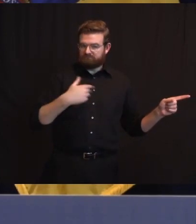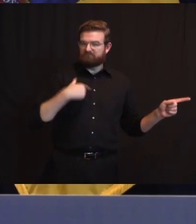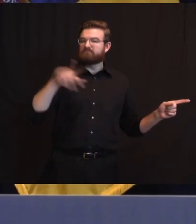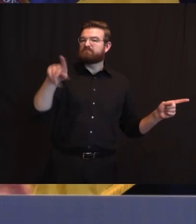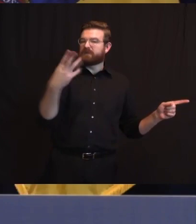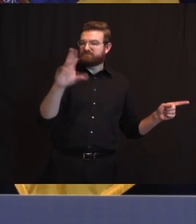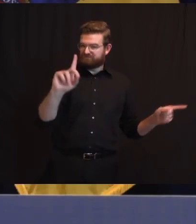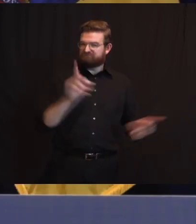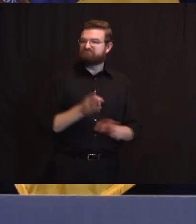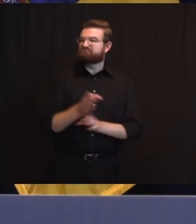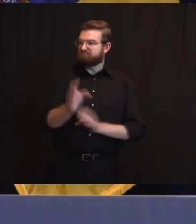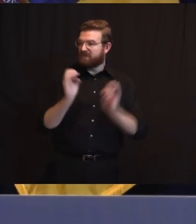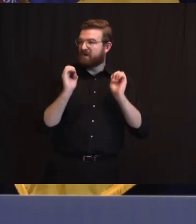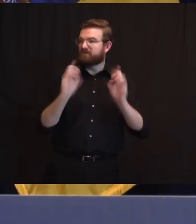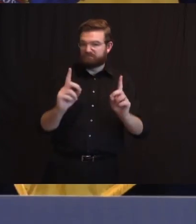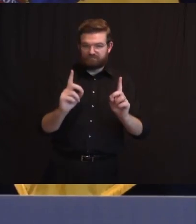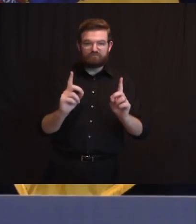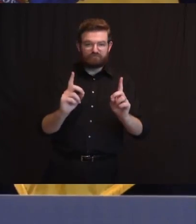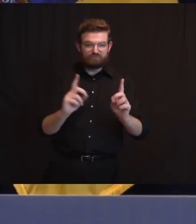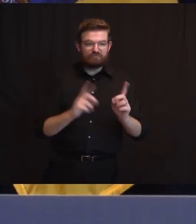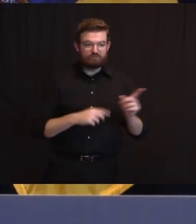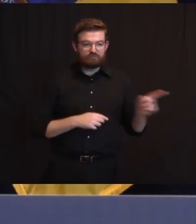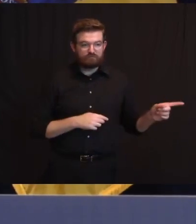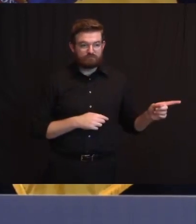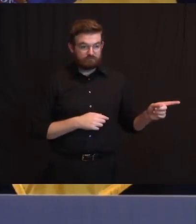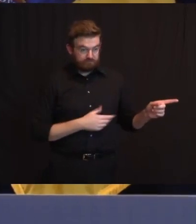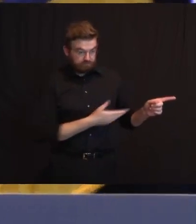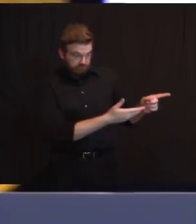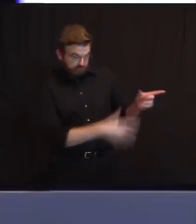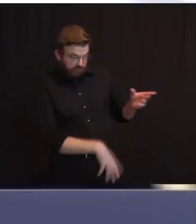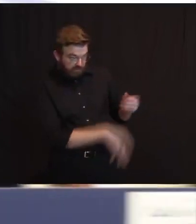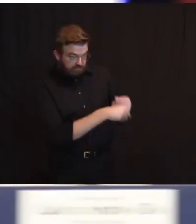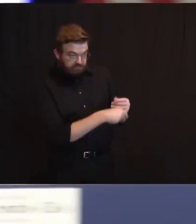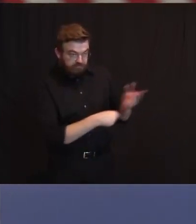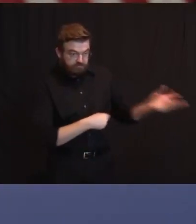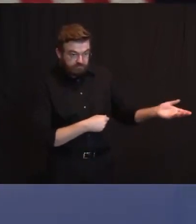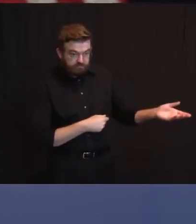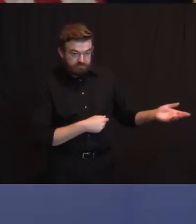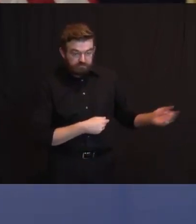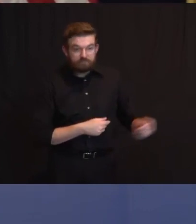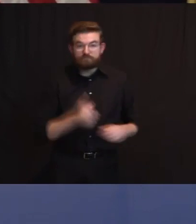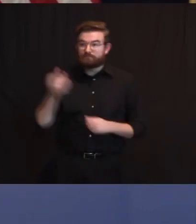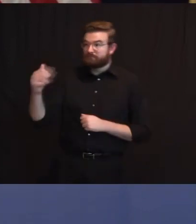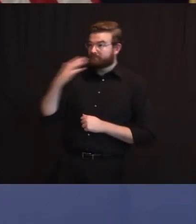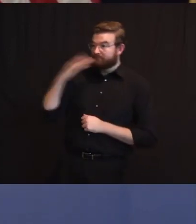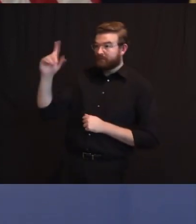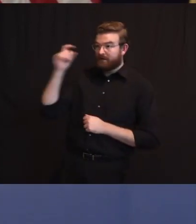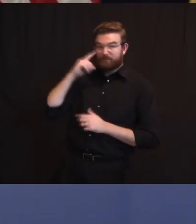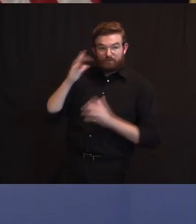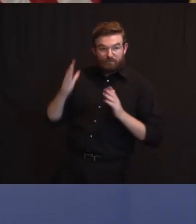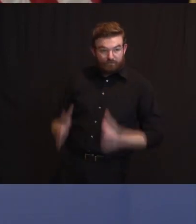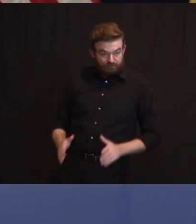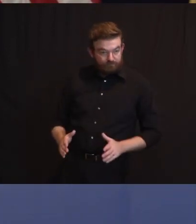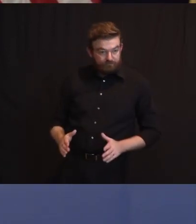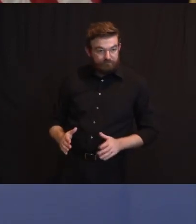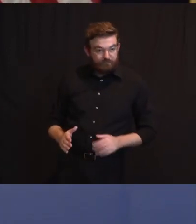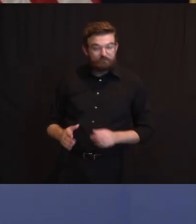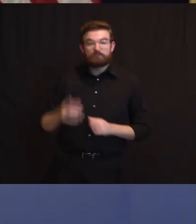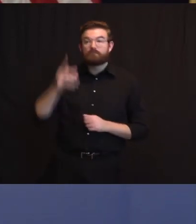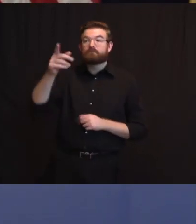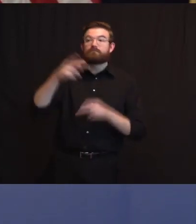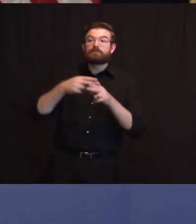Education. Zakiya, would you love to, can you come in and add anything to Kevin's comments? Great to have you. Thank you, Governor. Thank you, Interim Commissioner. I would just say,